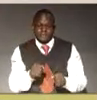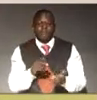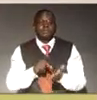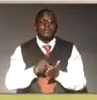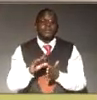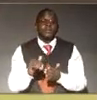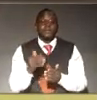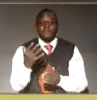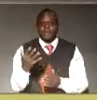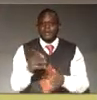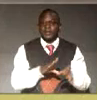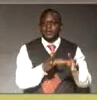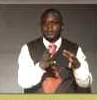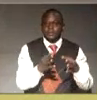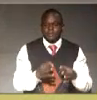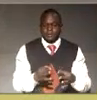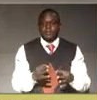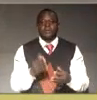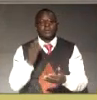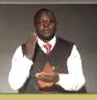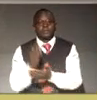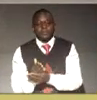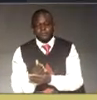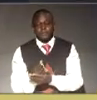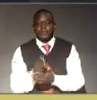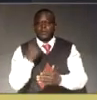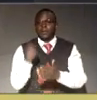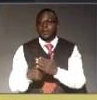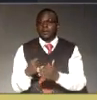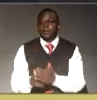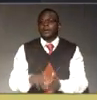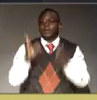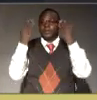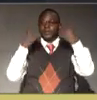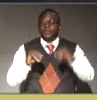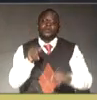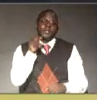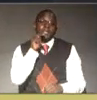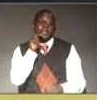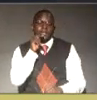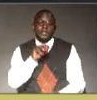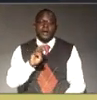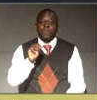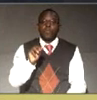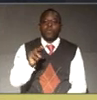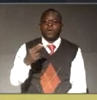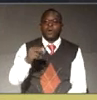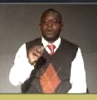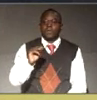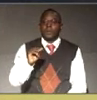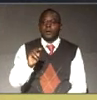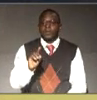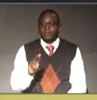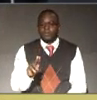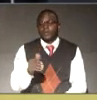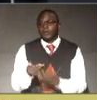the 5 accounts. Now, his suspension over the charges by President Muhammadu Buhari in January, weeks before the presidential